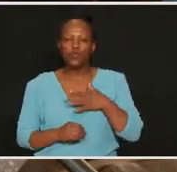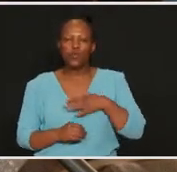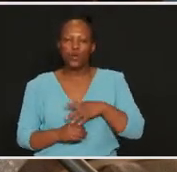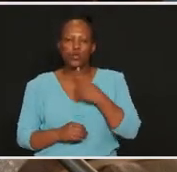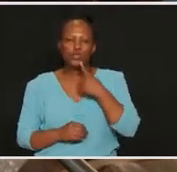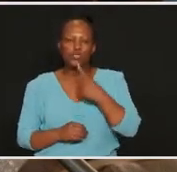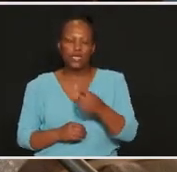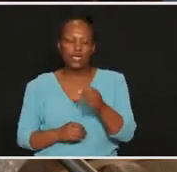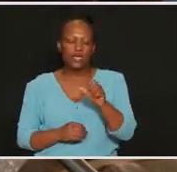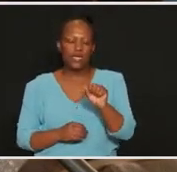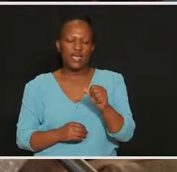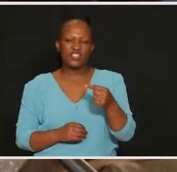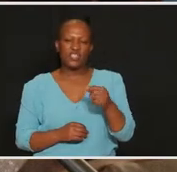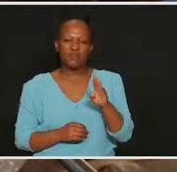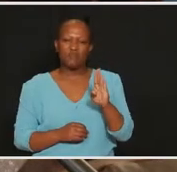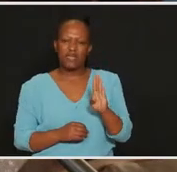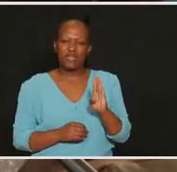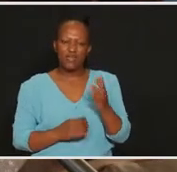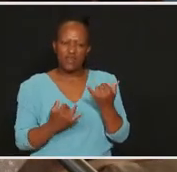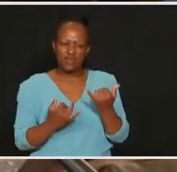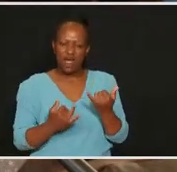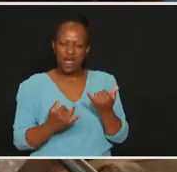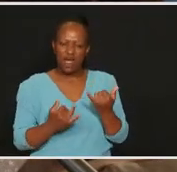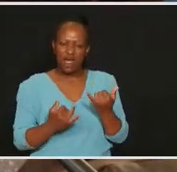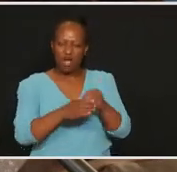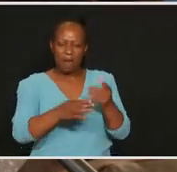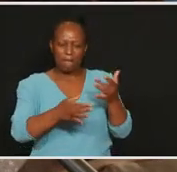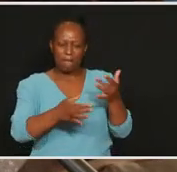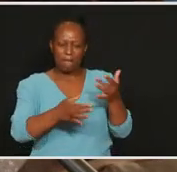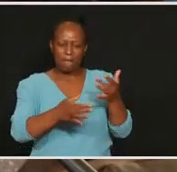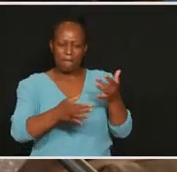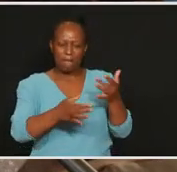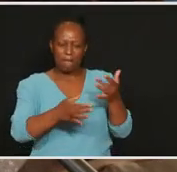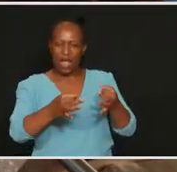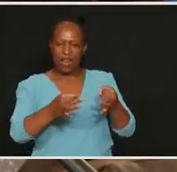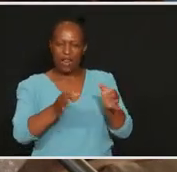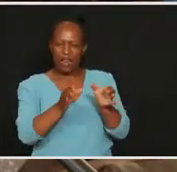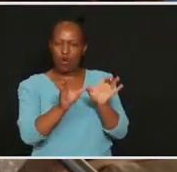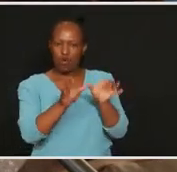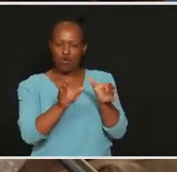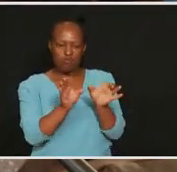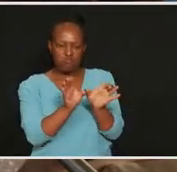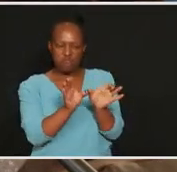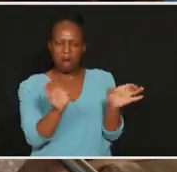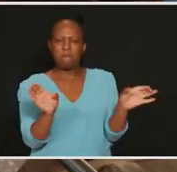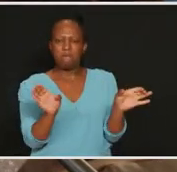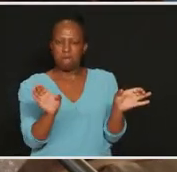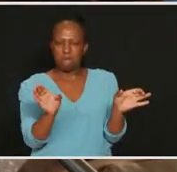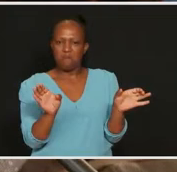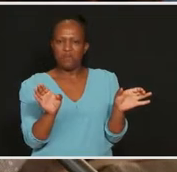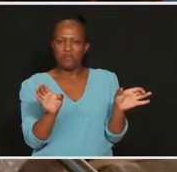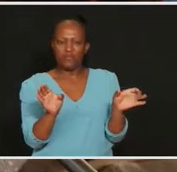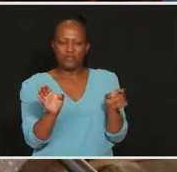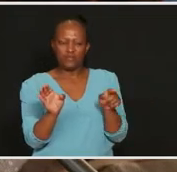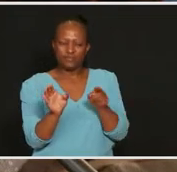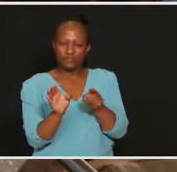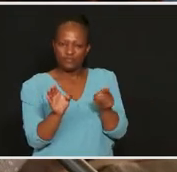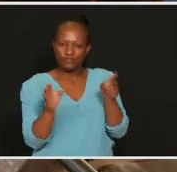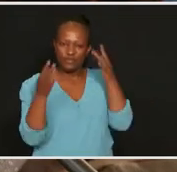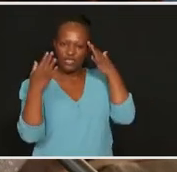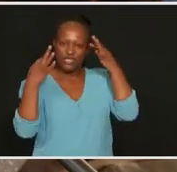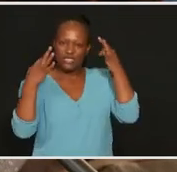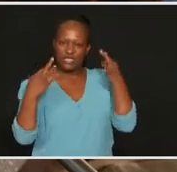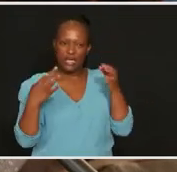the sgps have become political they've become functional to such an extent that their decisions